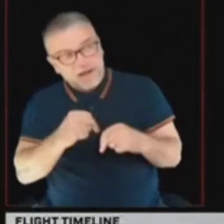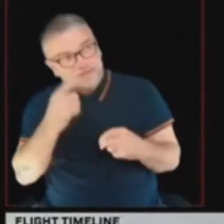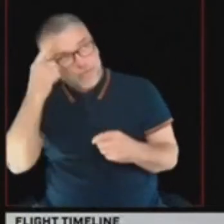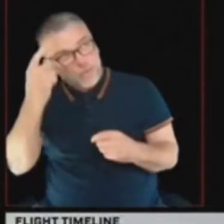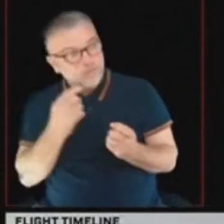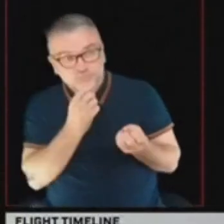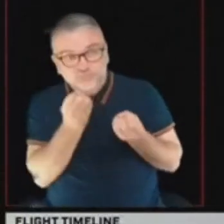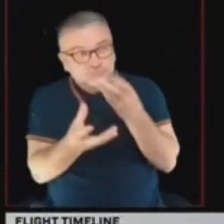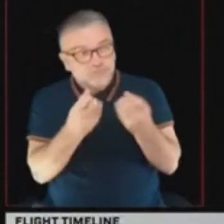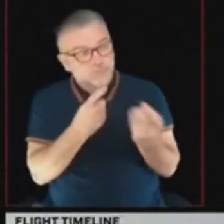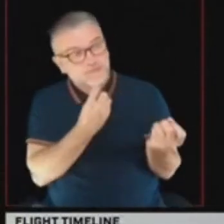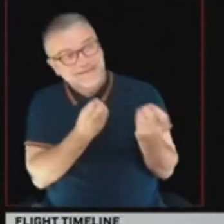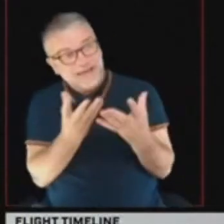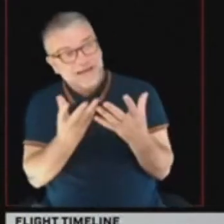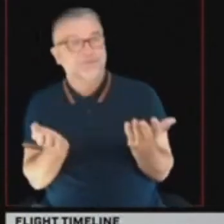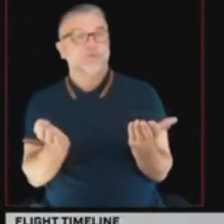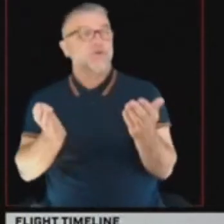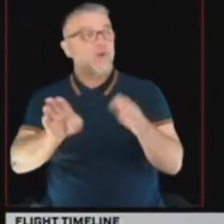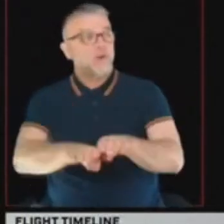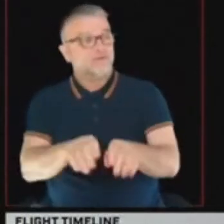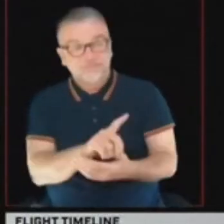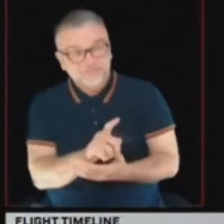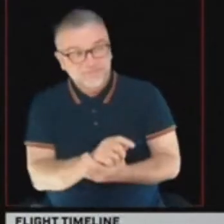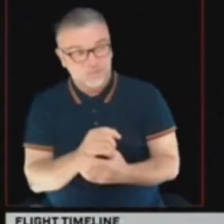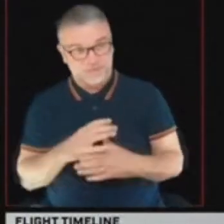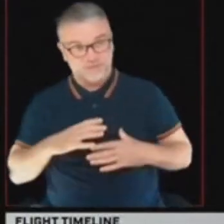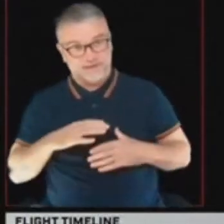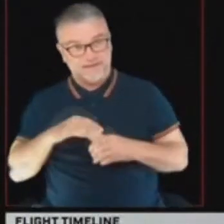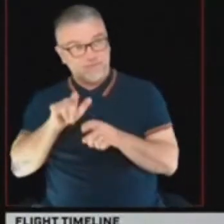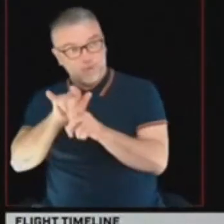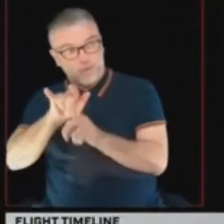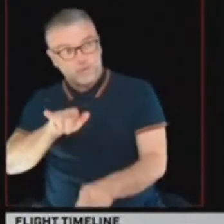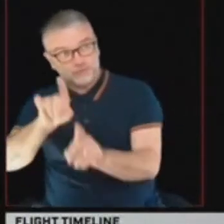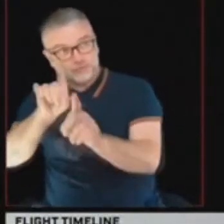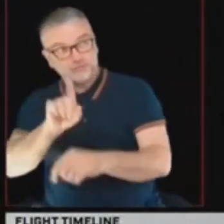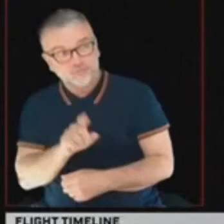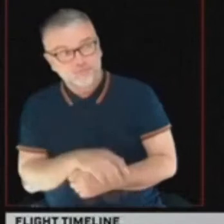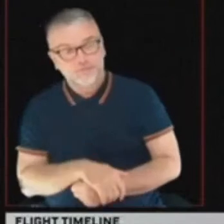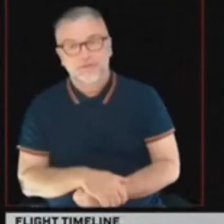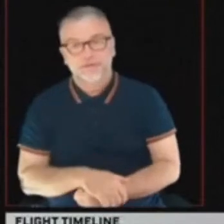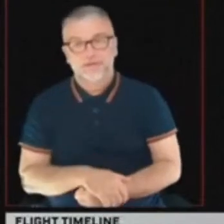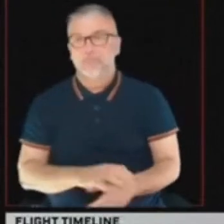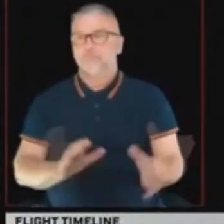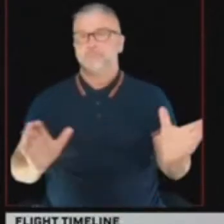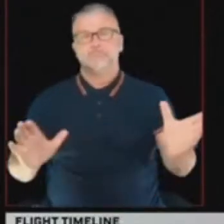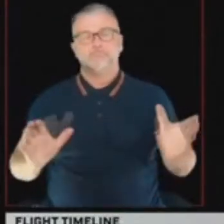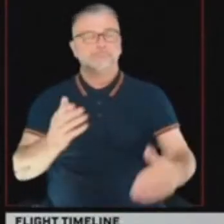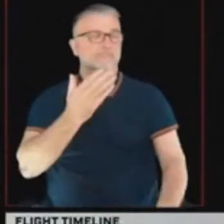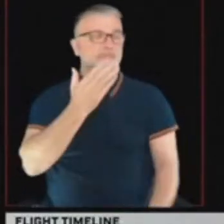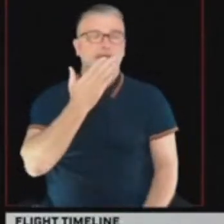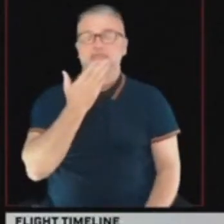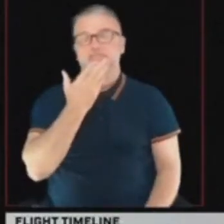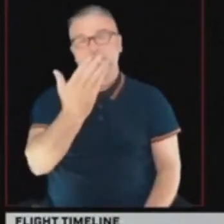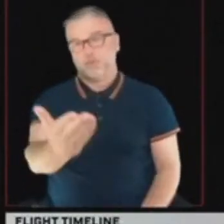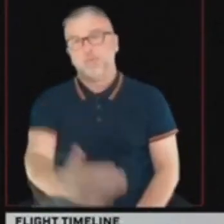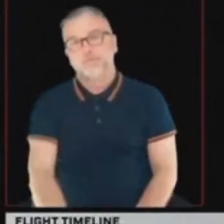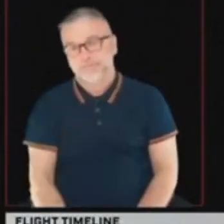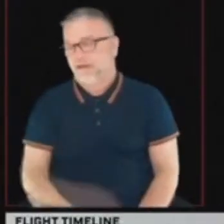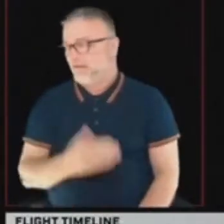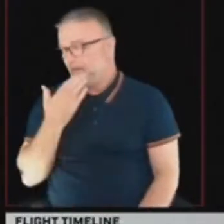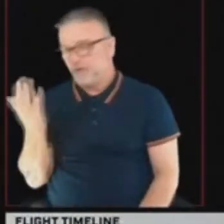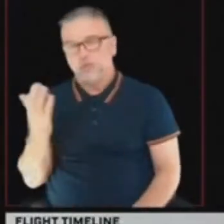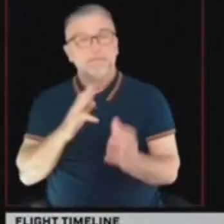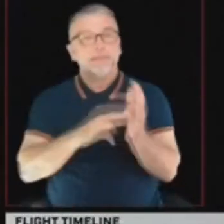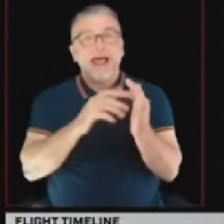like to say as we get ready for the launch? Yeah, again, thank you. Thanks to Mel, who's been the